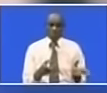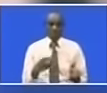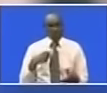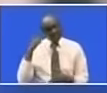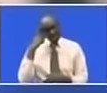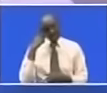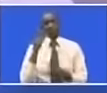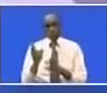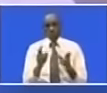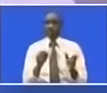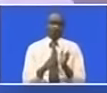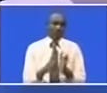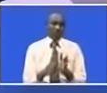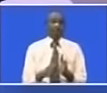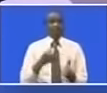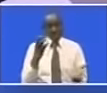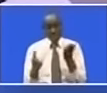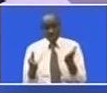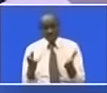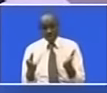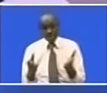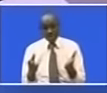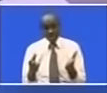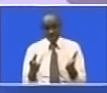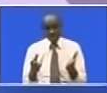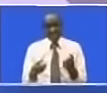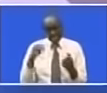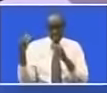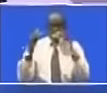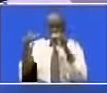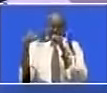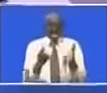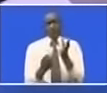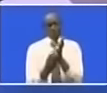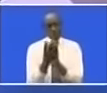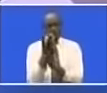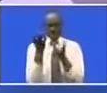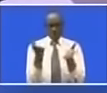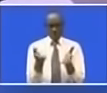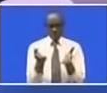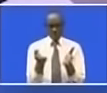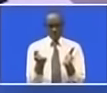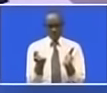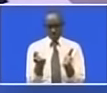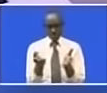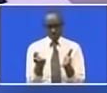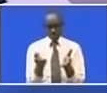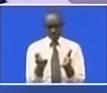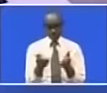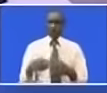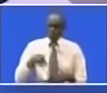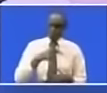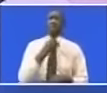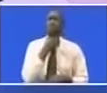simply that as a growing democracy, we want to